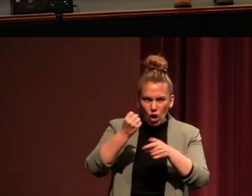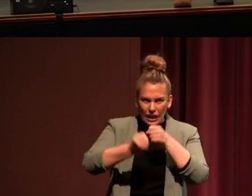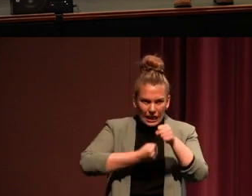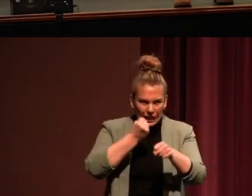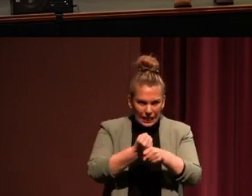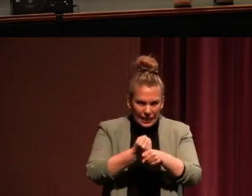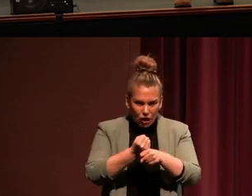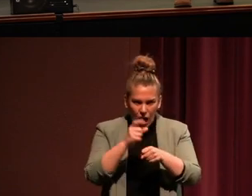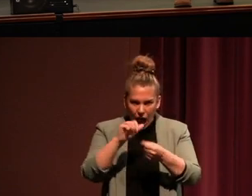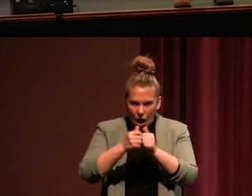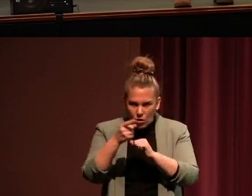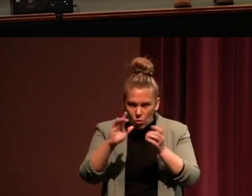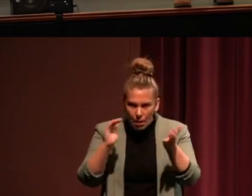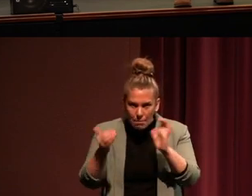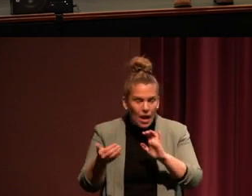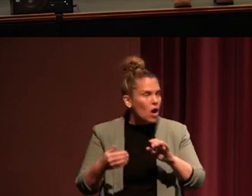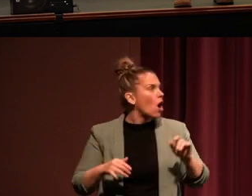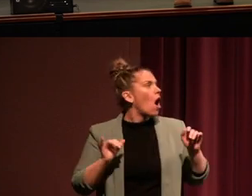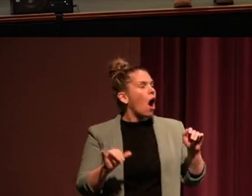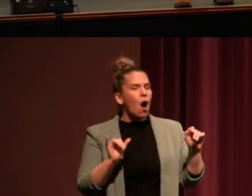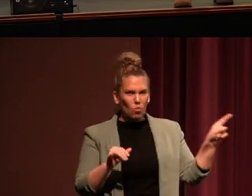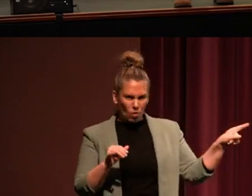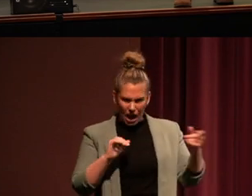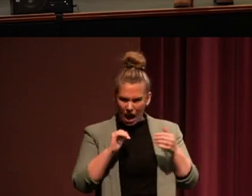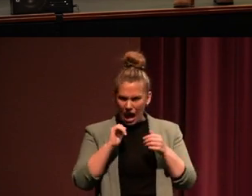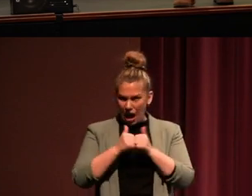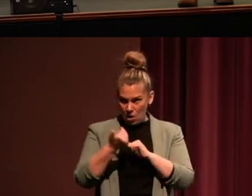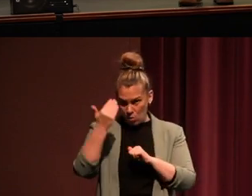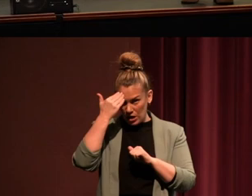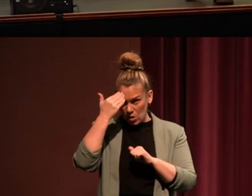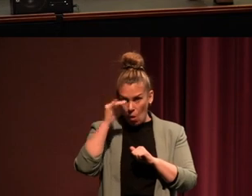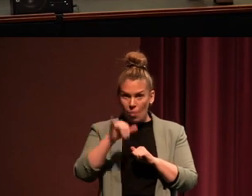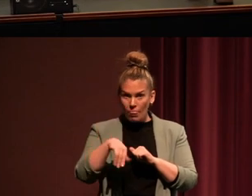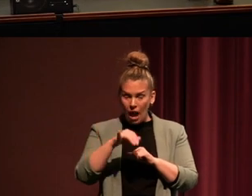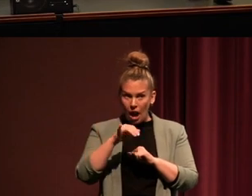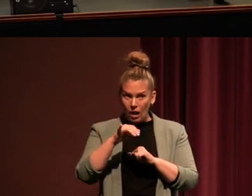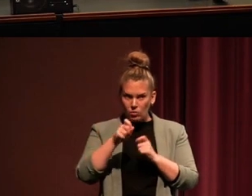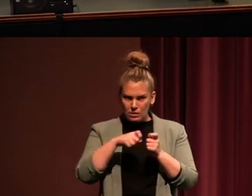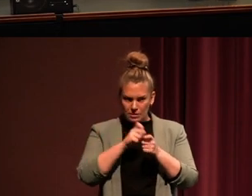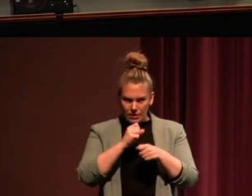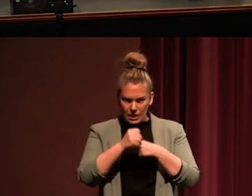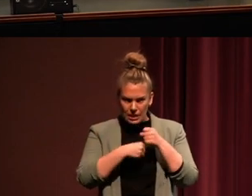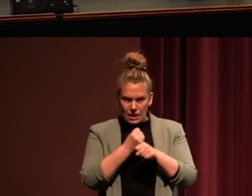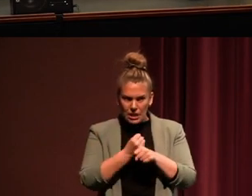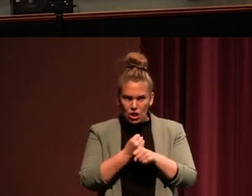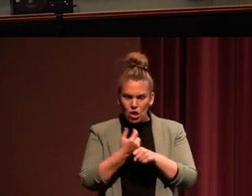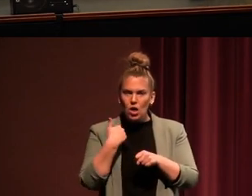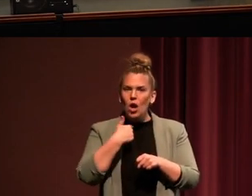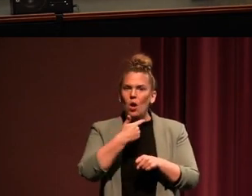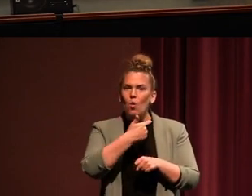determine that was the start of the year? Oh, how do we know that was the year? We cross-date each piece of wood.